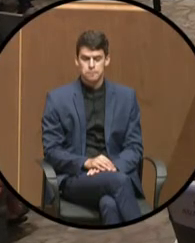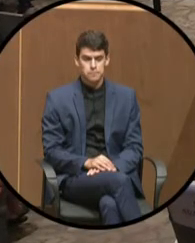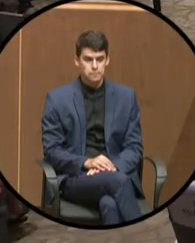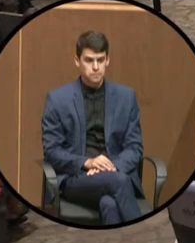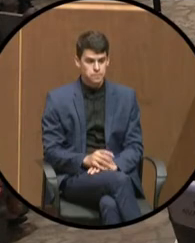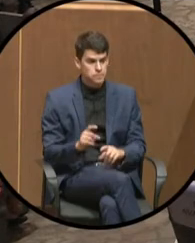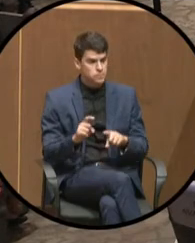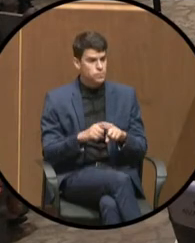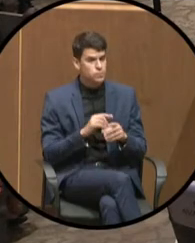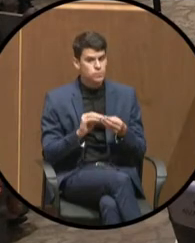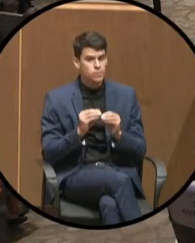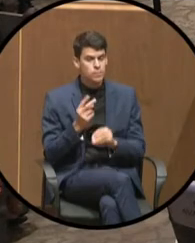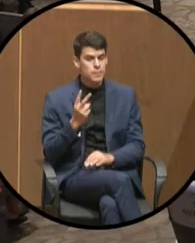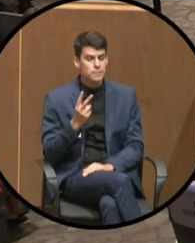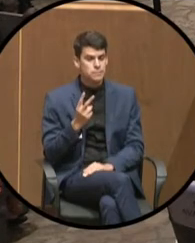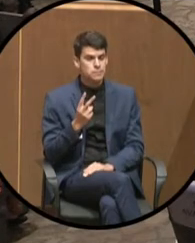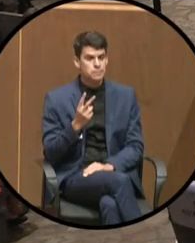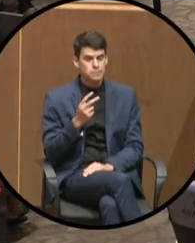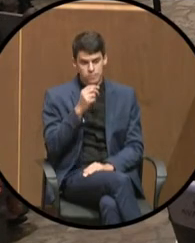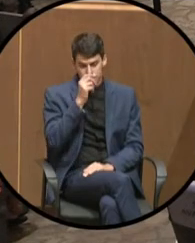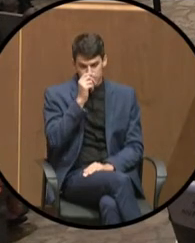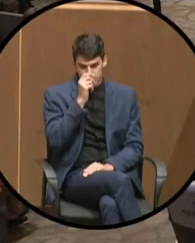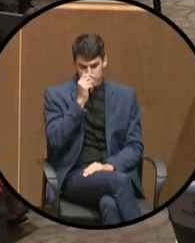Do we have caller number two on the line?